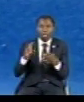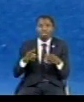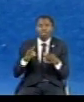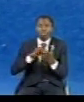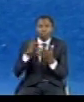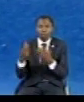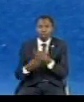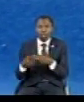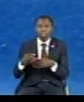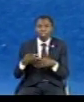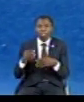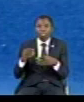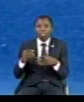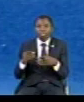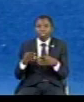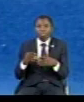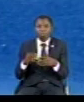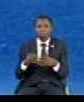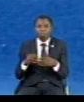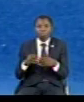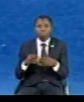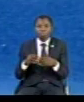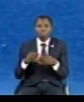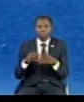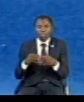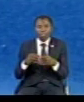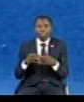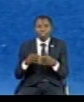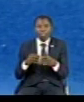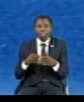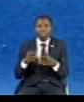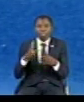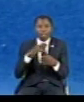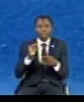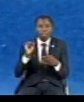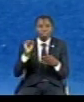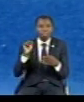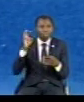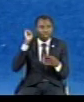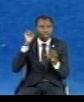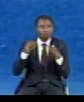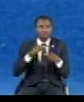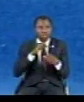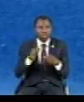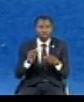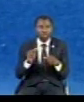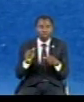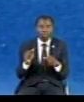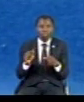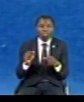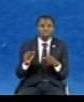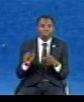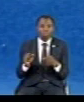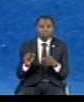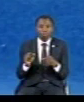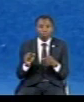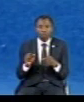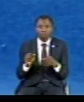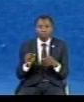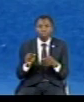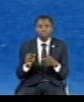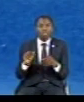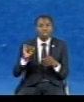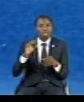I was trying to be wheeled in the theater. Inside the theater, I got my healing.